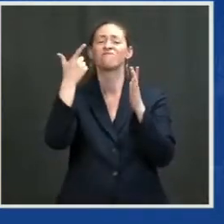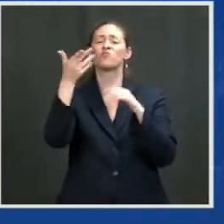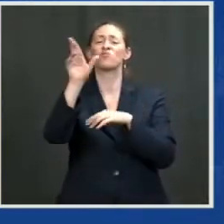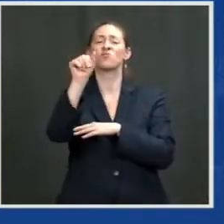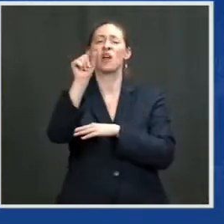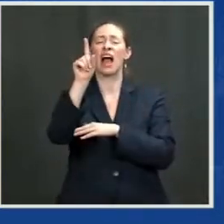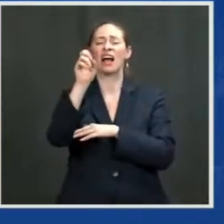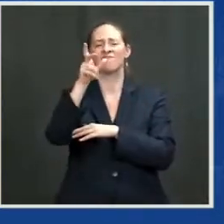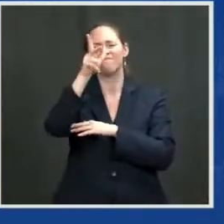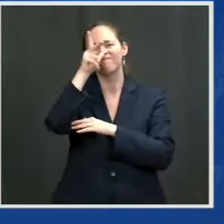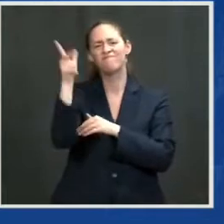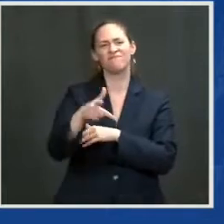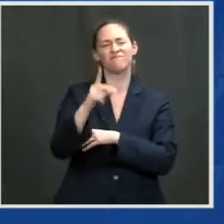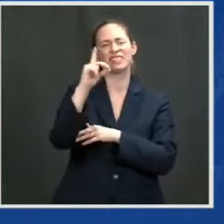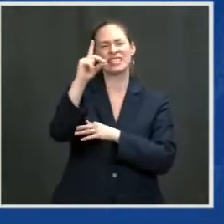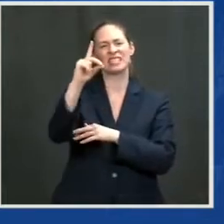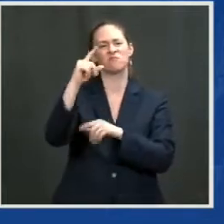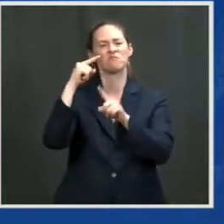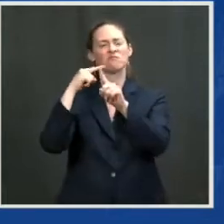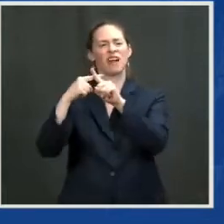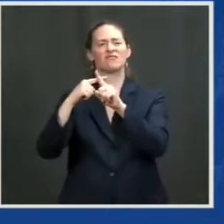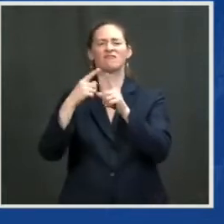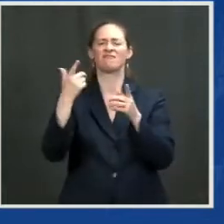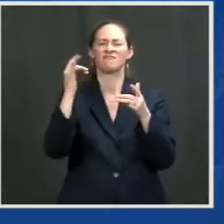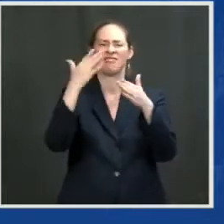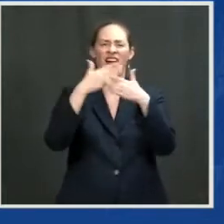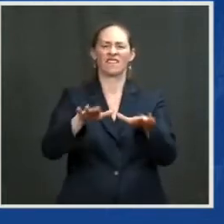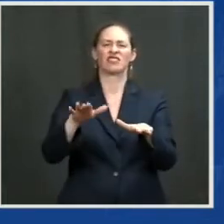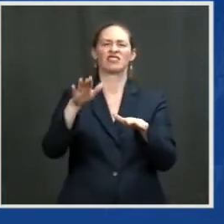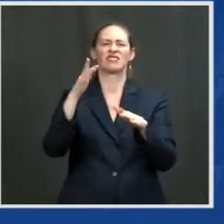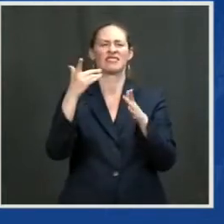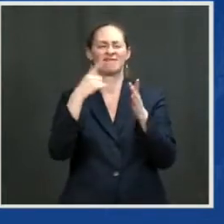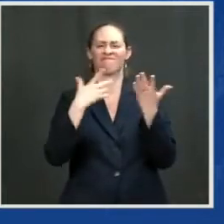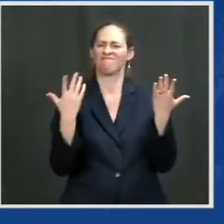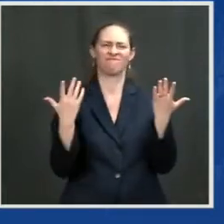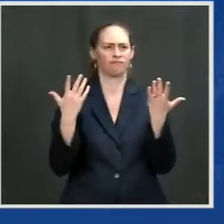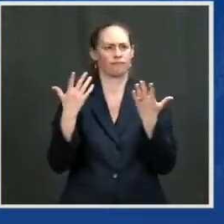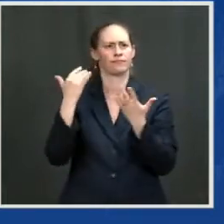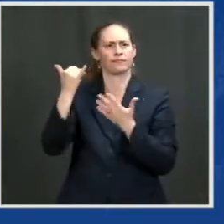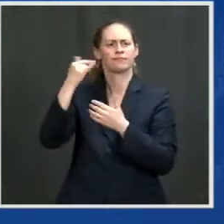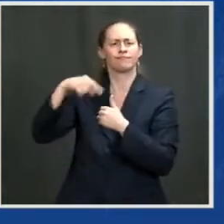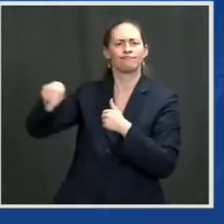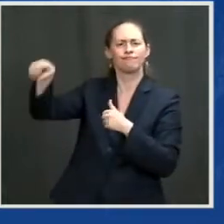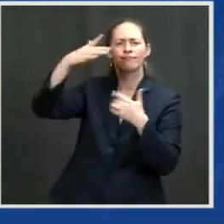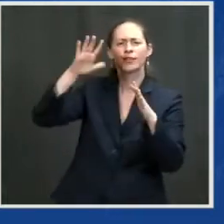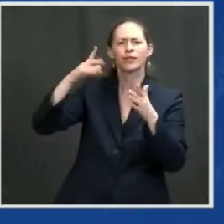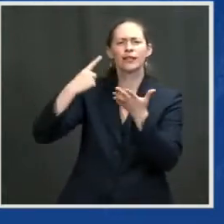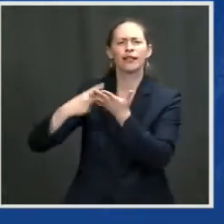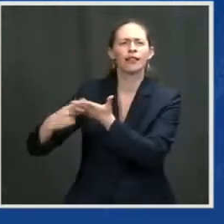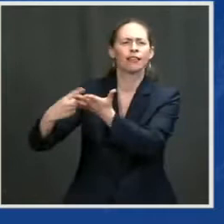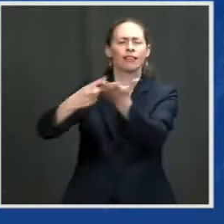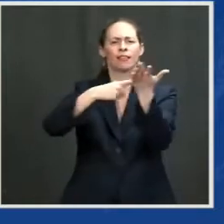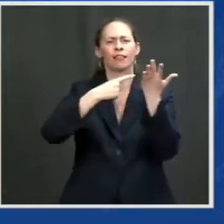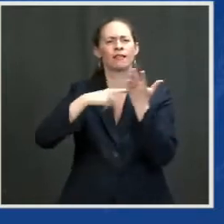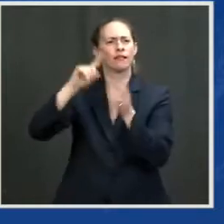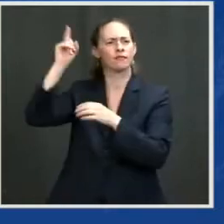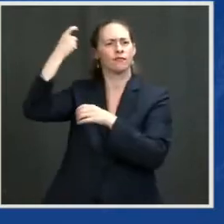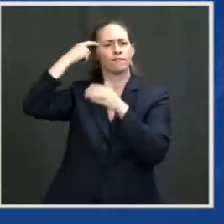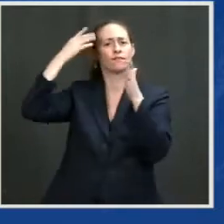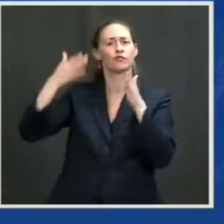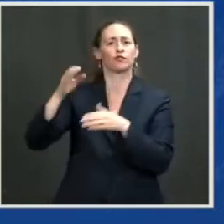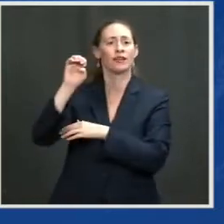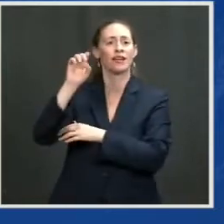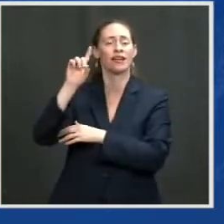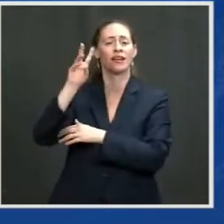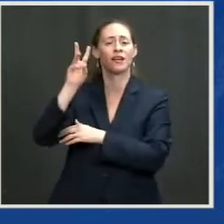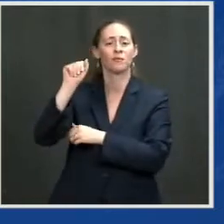it and talking about it, Governor Edwards was the one finally moving forward with a project to actually replace the bridge. One